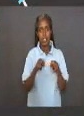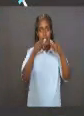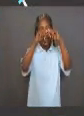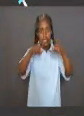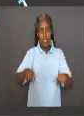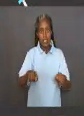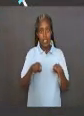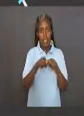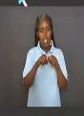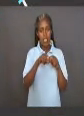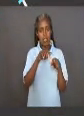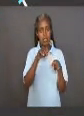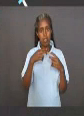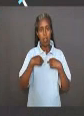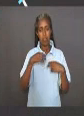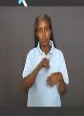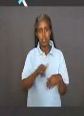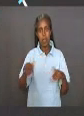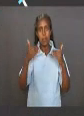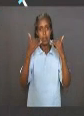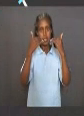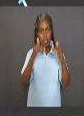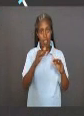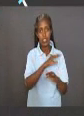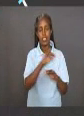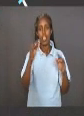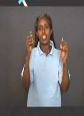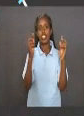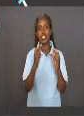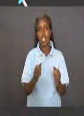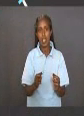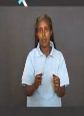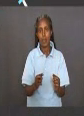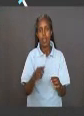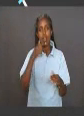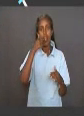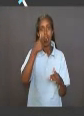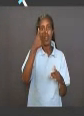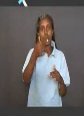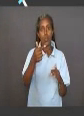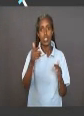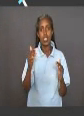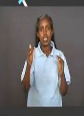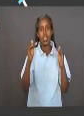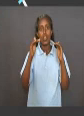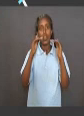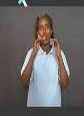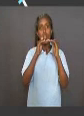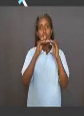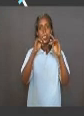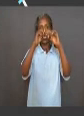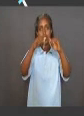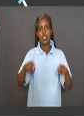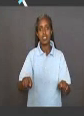Triangles that have the same size and shape are called congruent